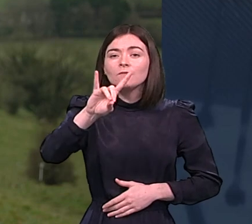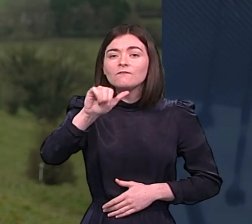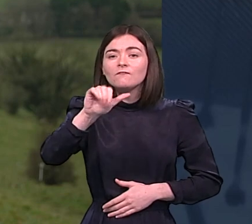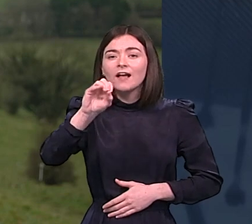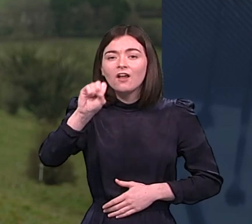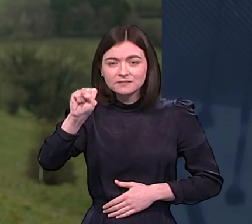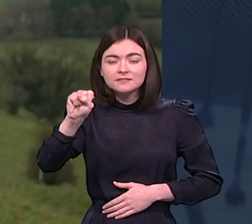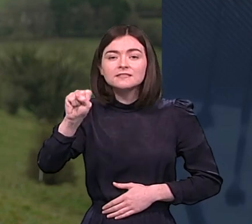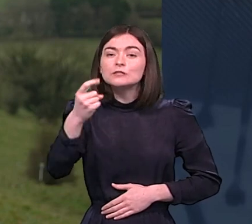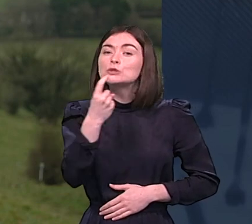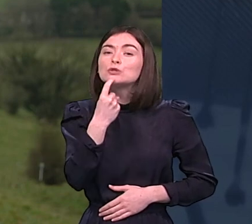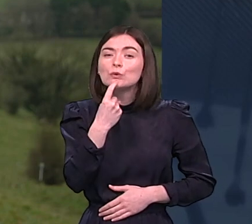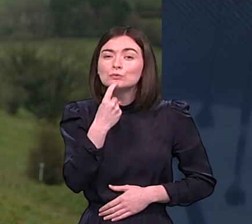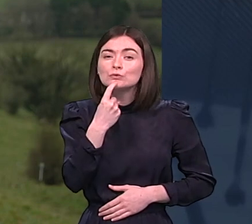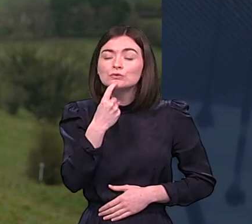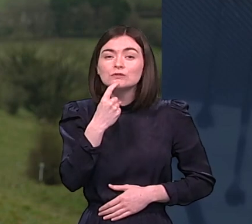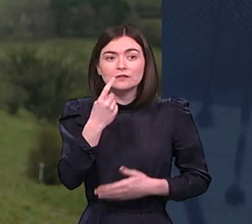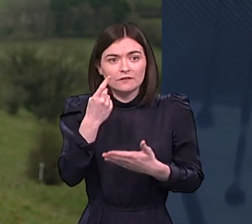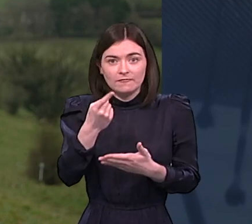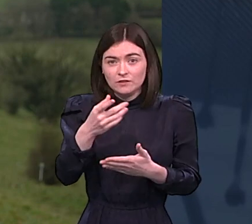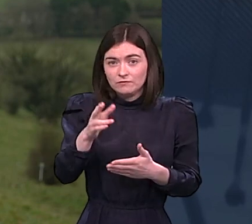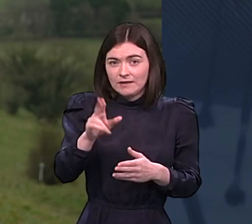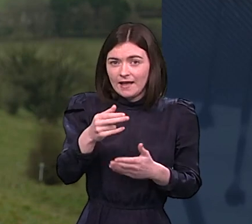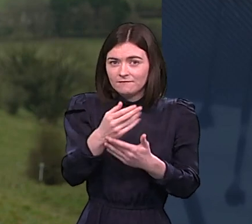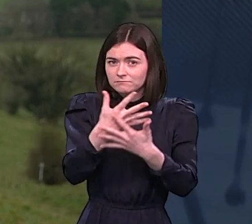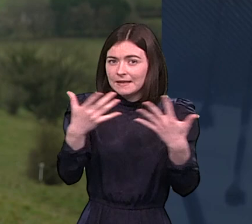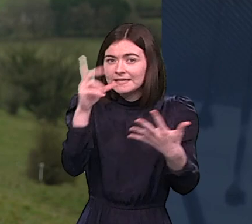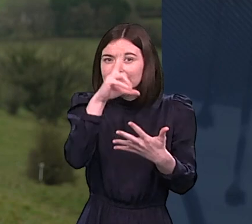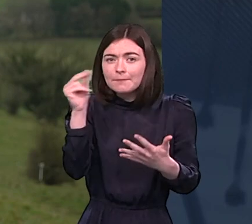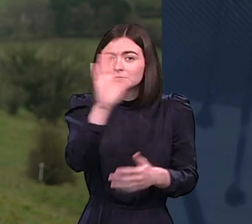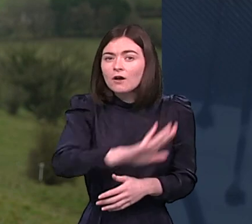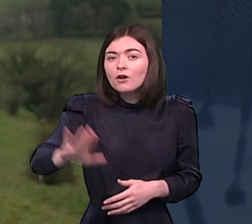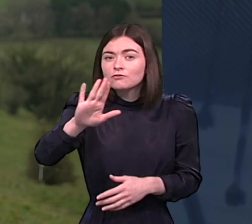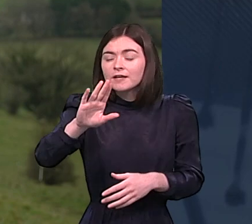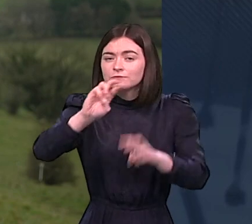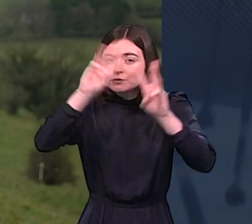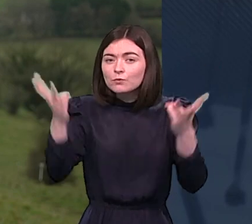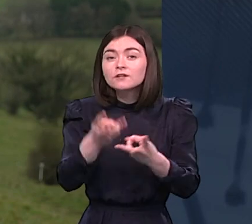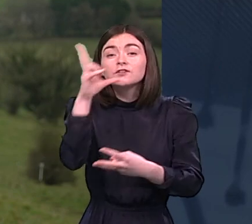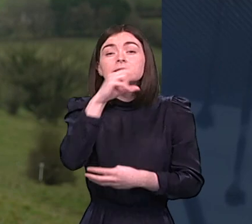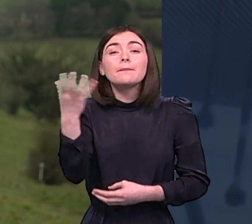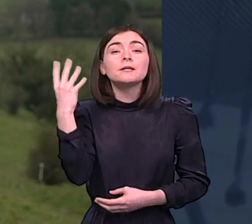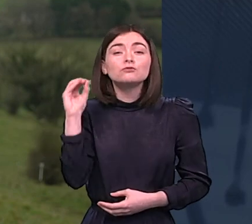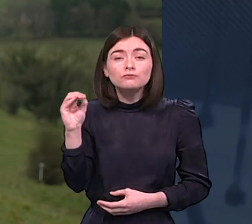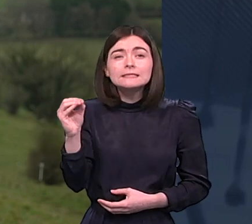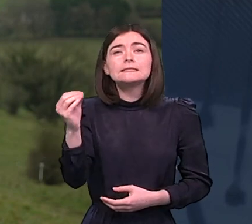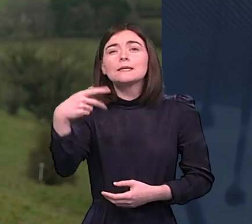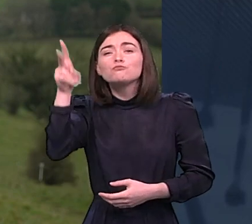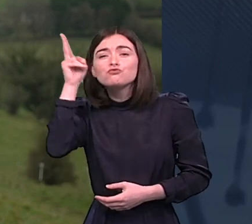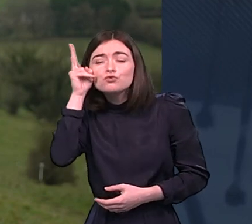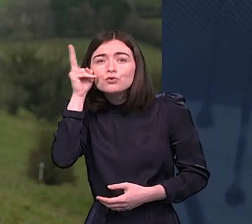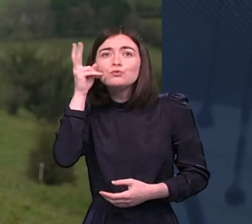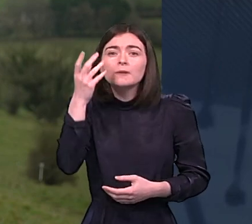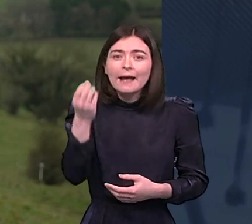stone. Umfala stones are found throughout the world. Delphi in Greece is probably one of the best known. In Peru, there's